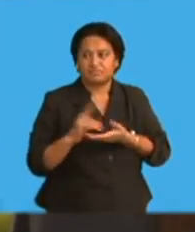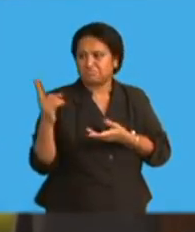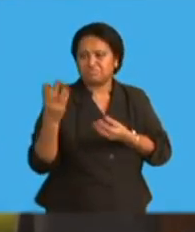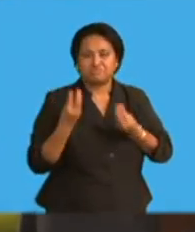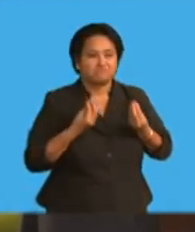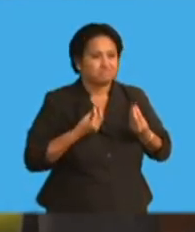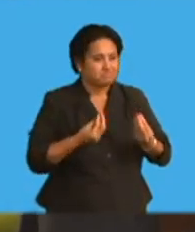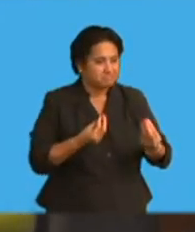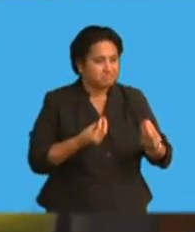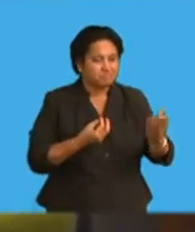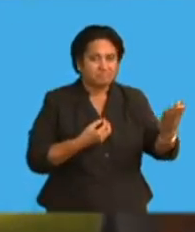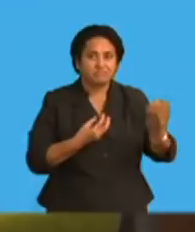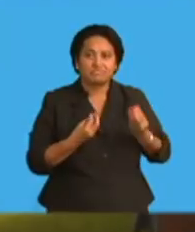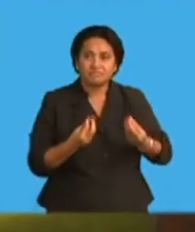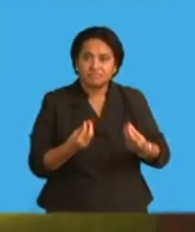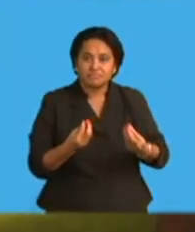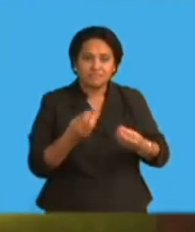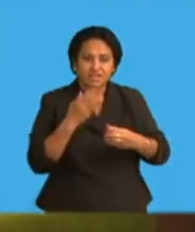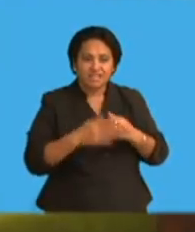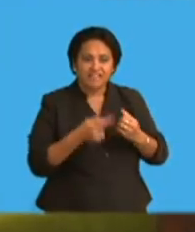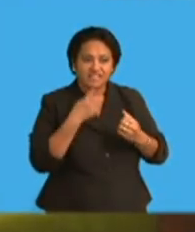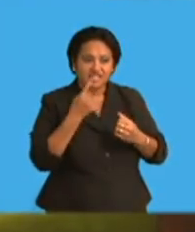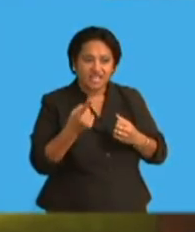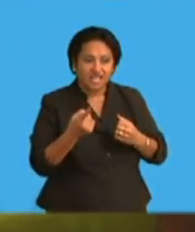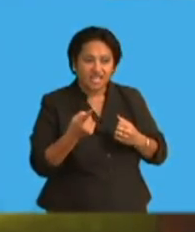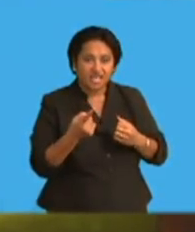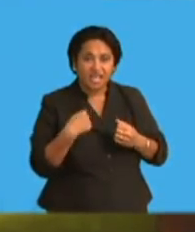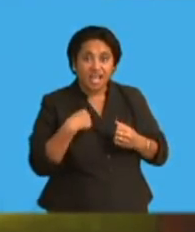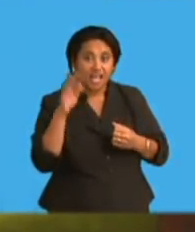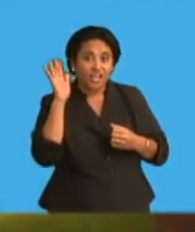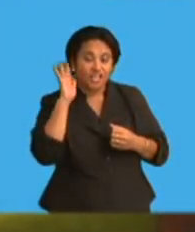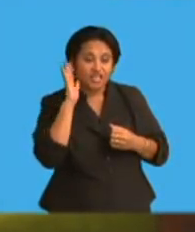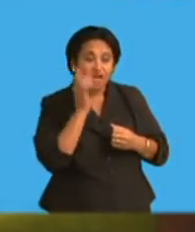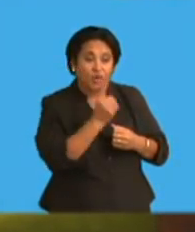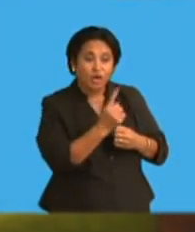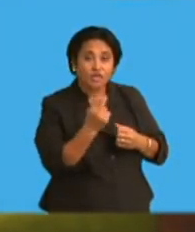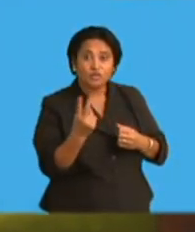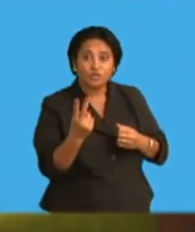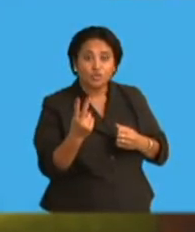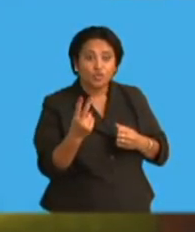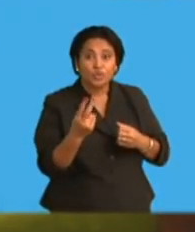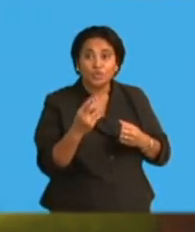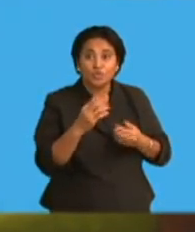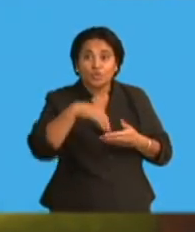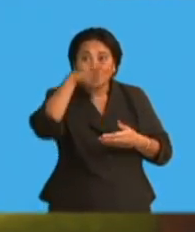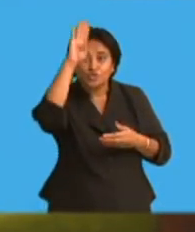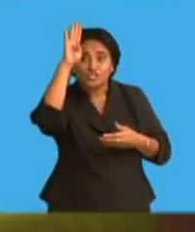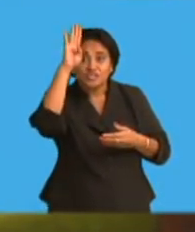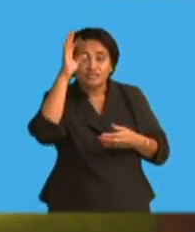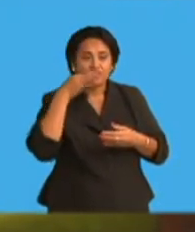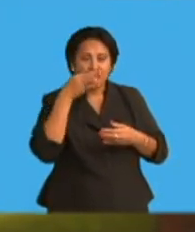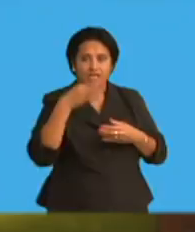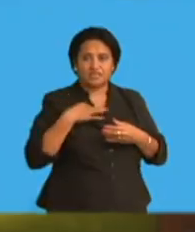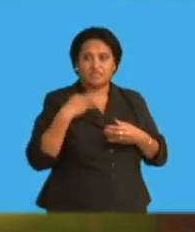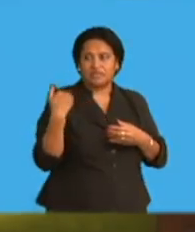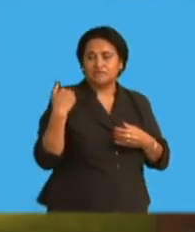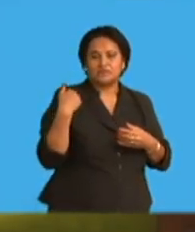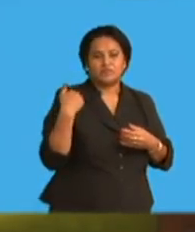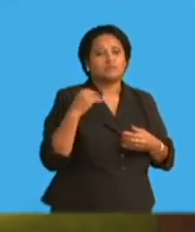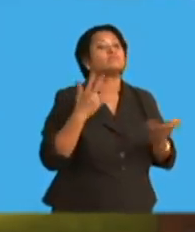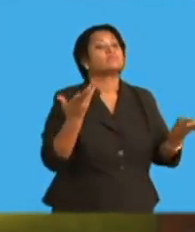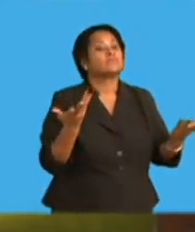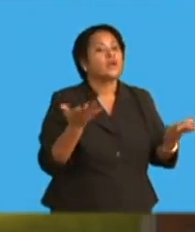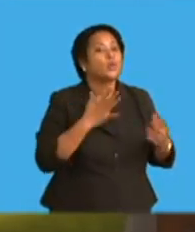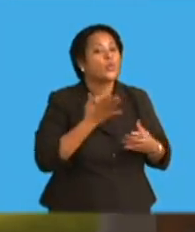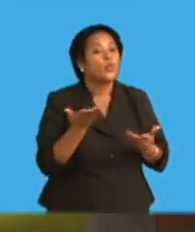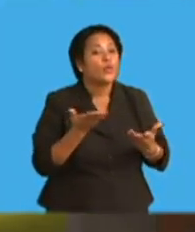was put in place, I had one or two of those chiefs calling us, saying, wait, what about my payment? That's what used to happen, Madam Speaker. Even